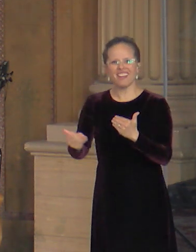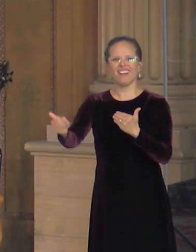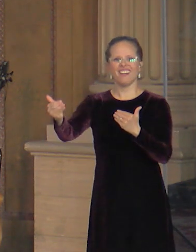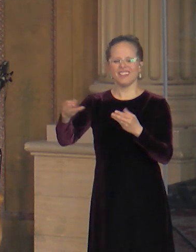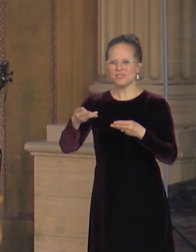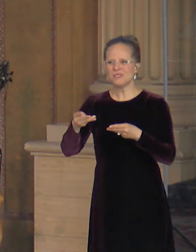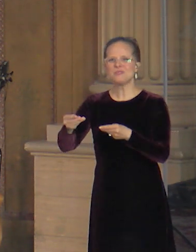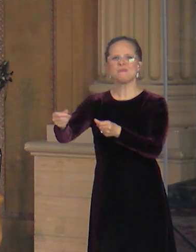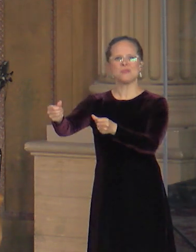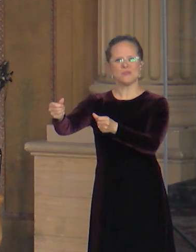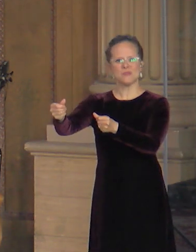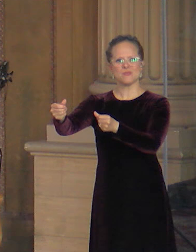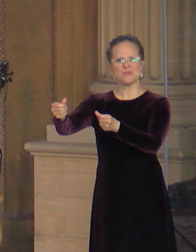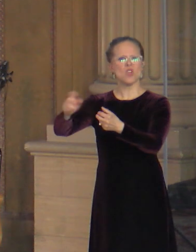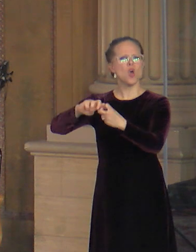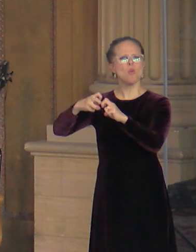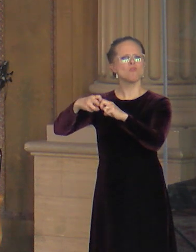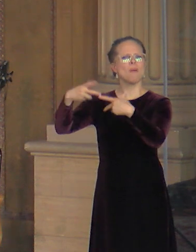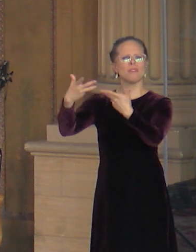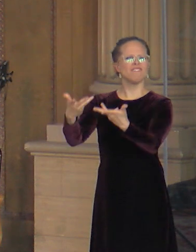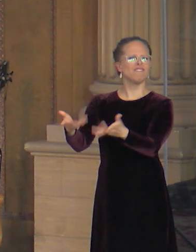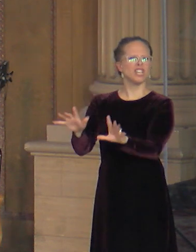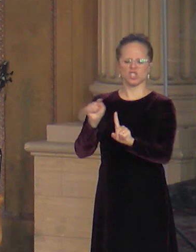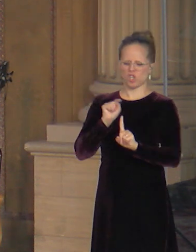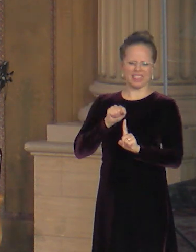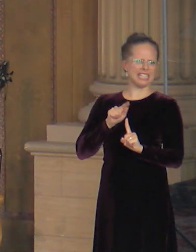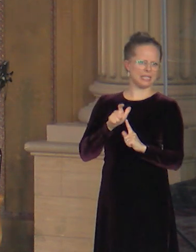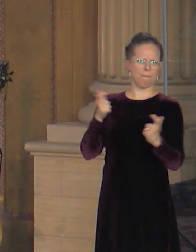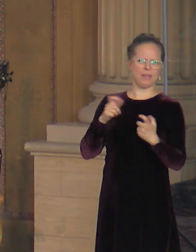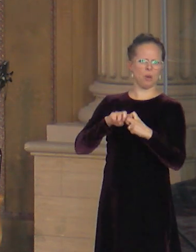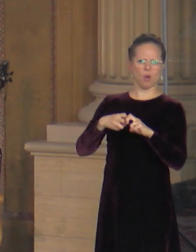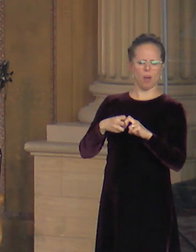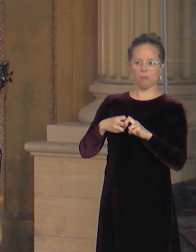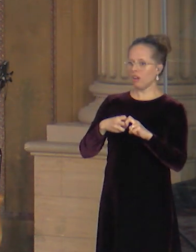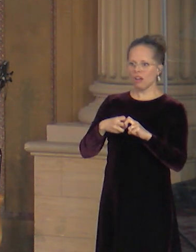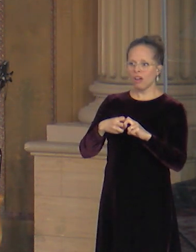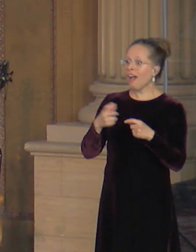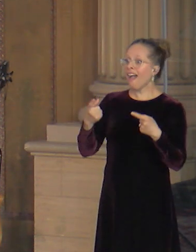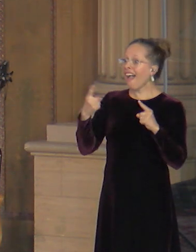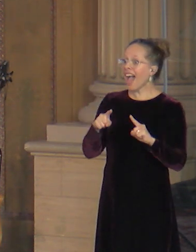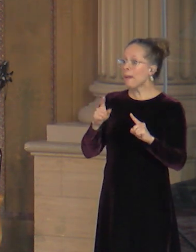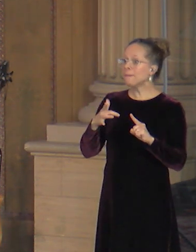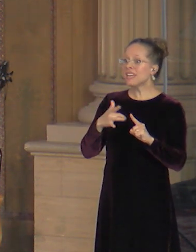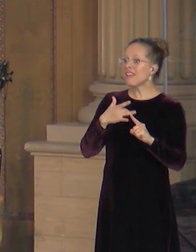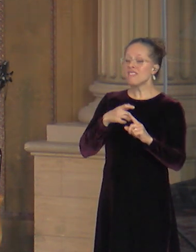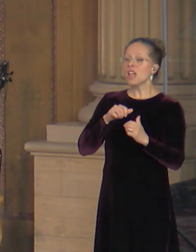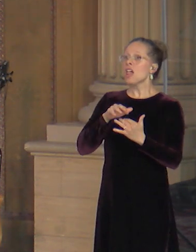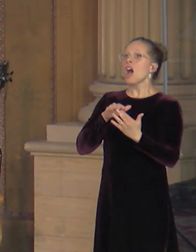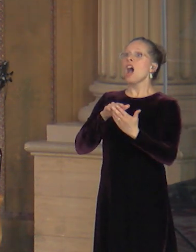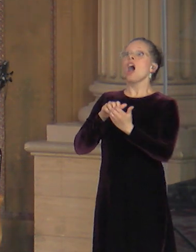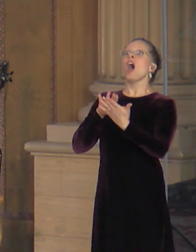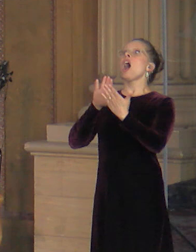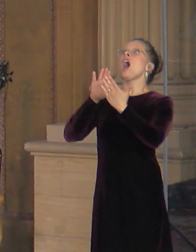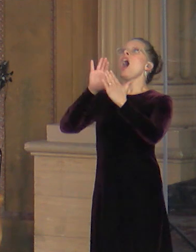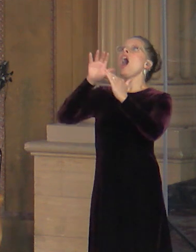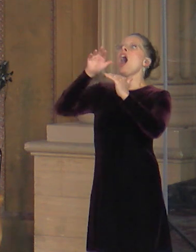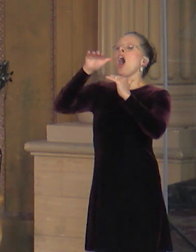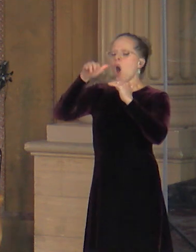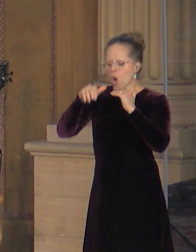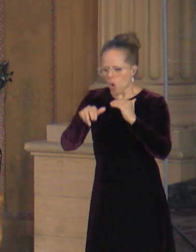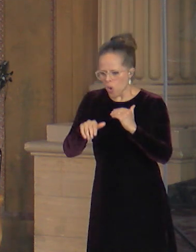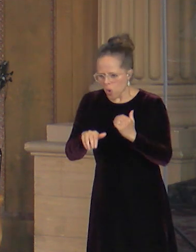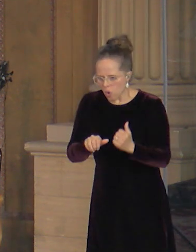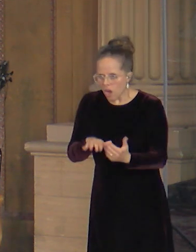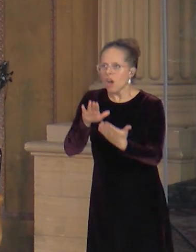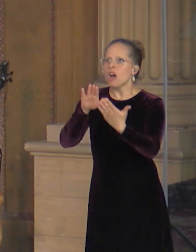past that problem I won't have problems anymore because that's the big thing but it seems like we get up to the top of that mountain and then it's just more mountains more problems they just keep